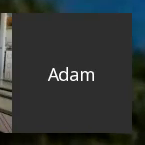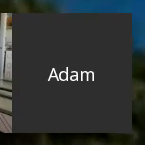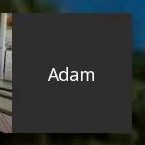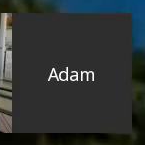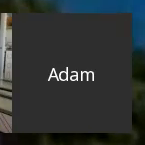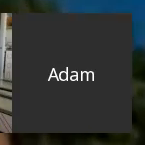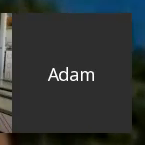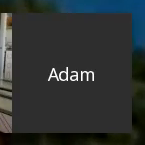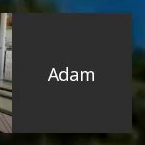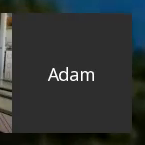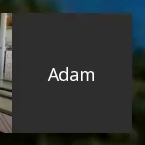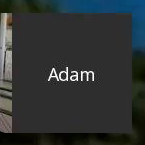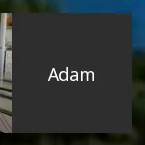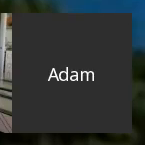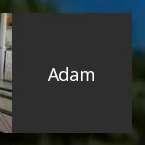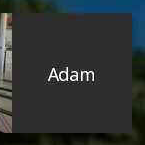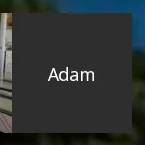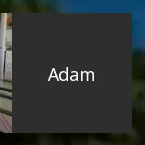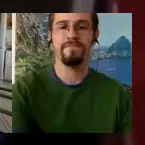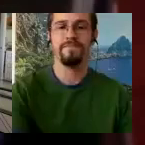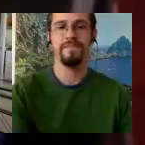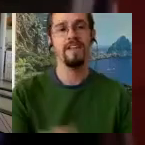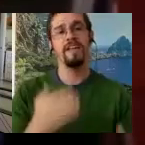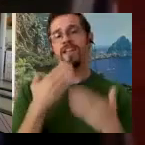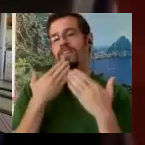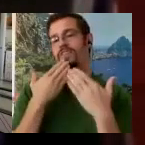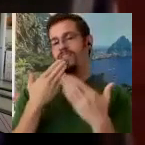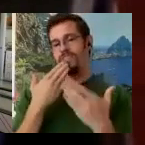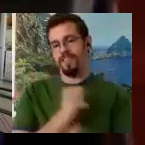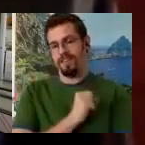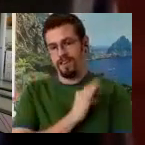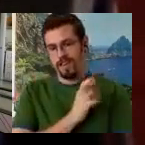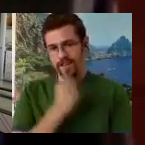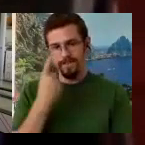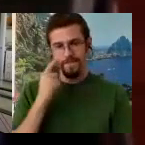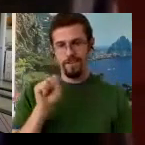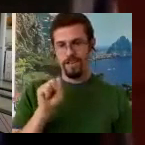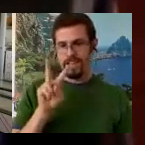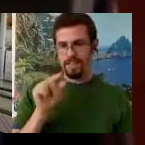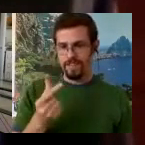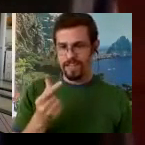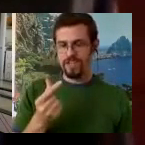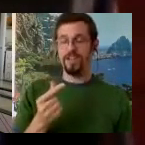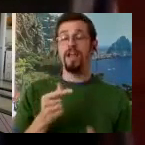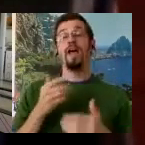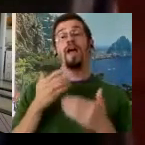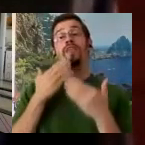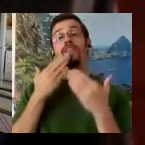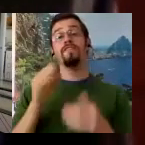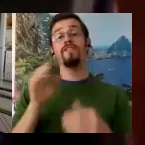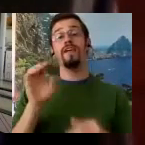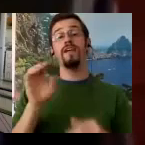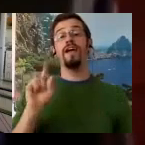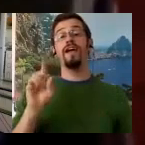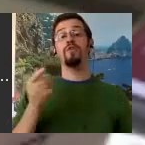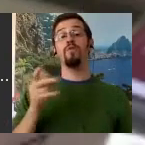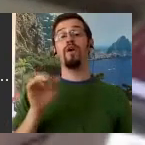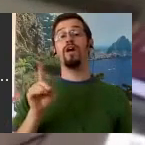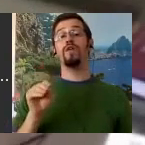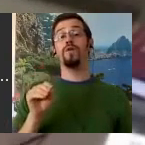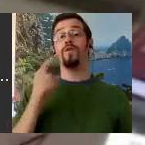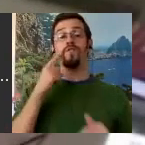No, you really are wonderful. Thank you, Adam, for the SVG, and you too, Steve. And thank you, Eduardo, for all that you've been doing for